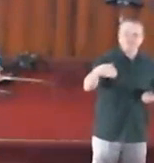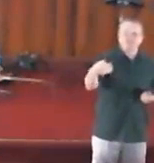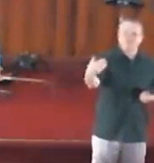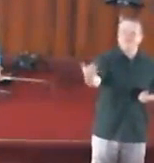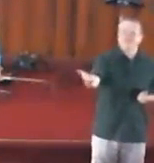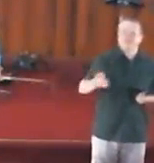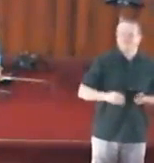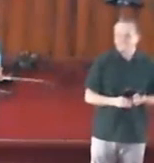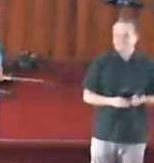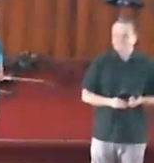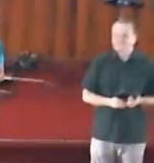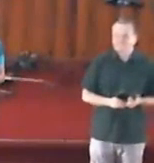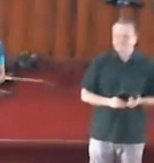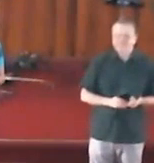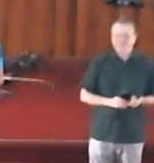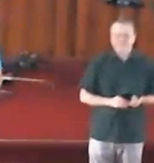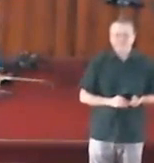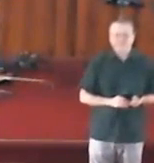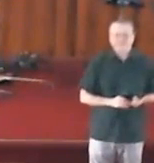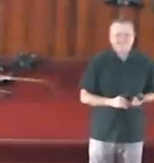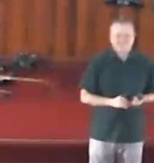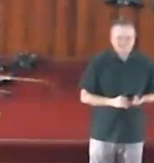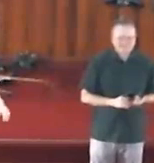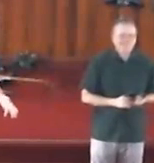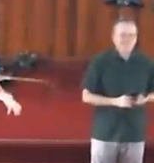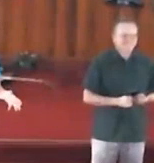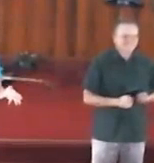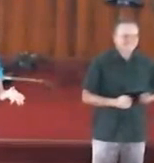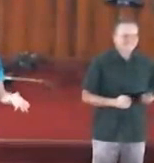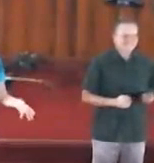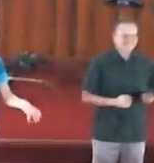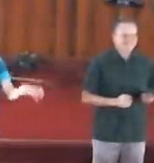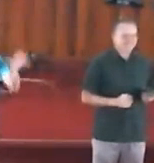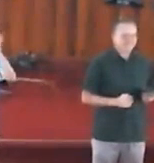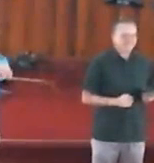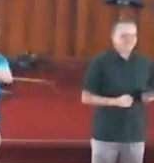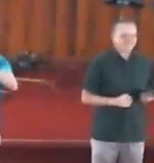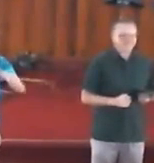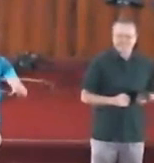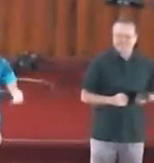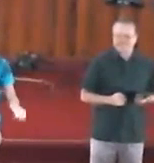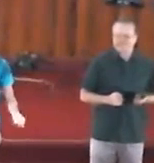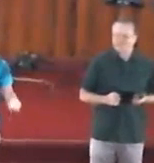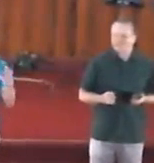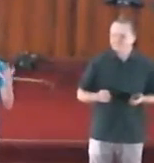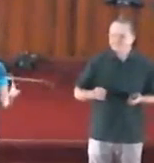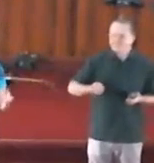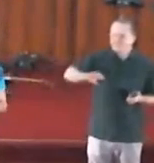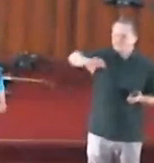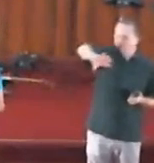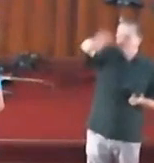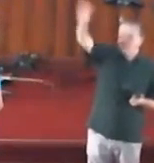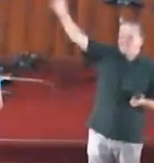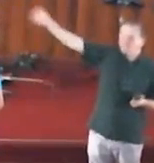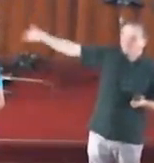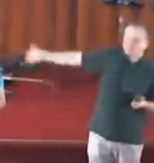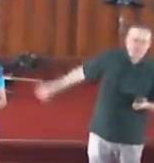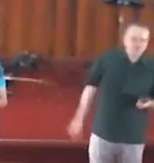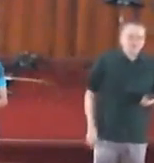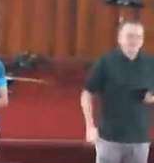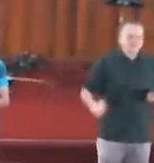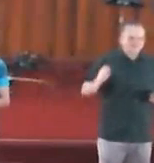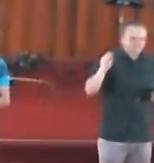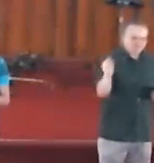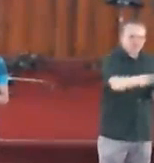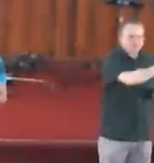arcoíris representa qué? When we see a rainbow, Genesis chapter 8, what does it say a rainbow means? Un pacto, una